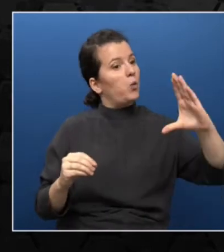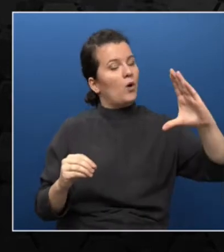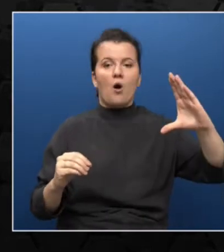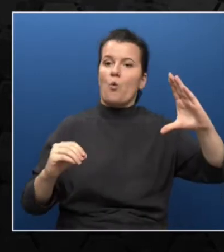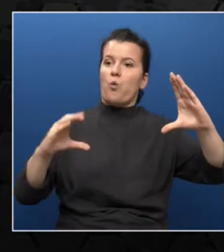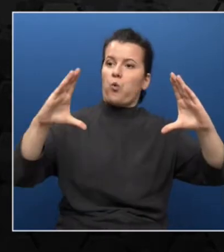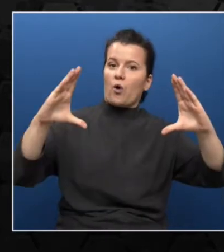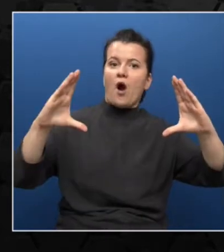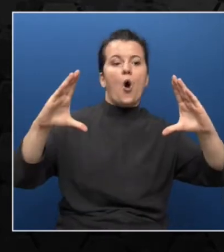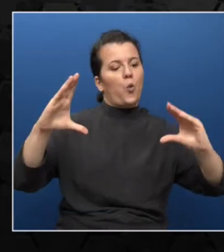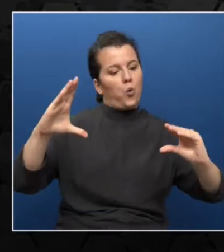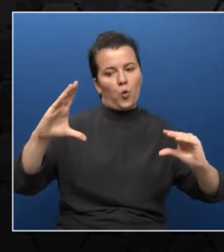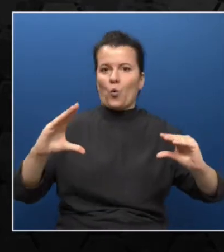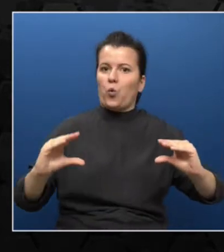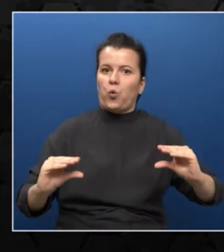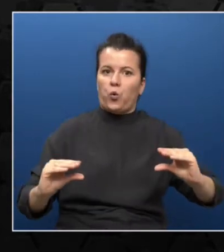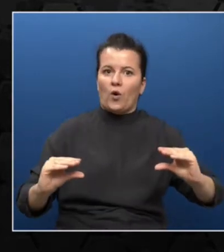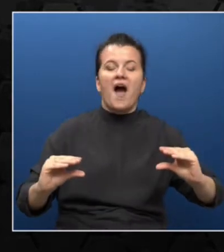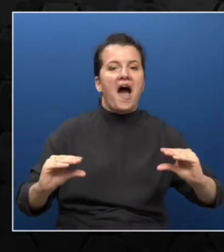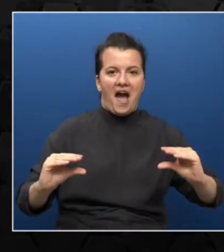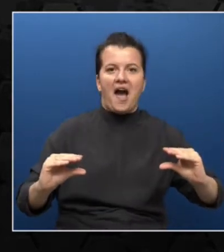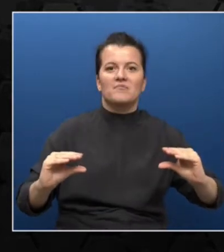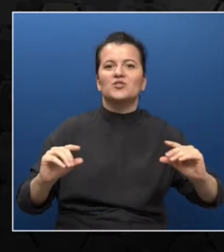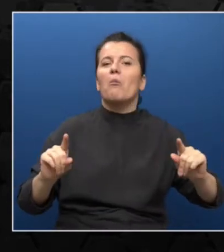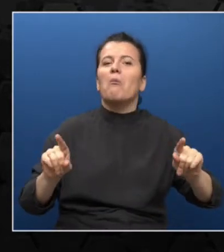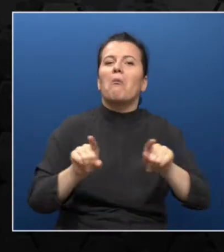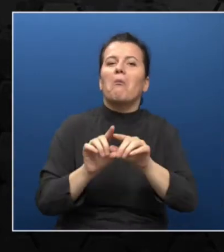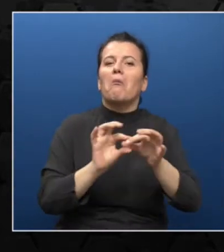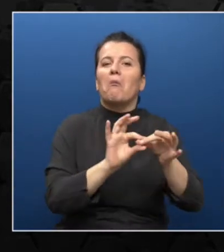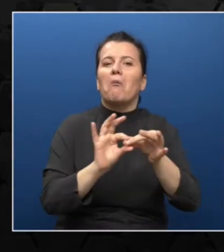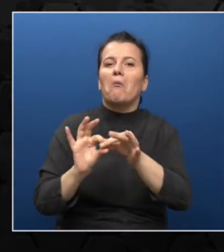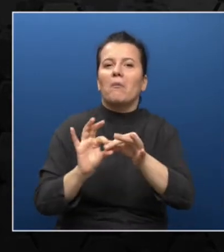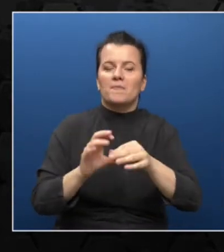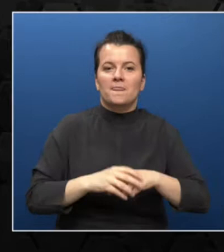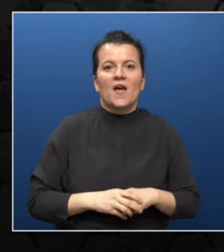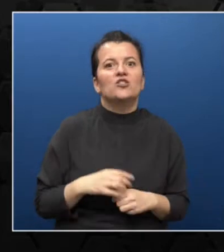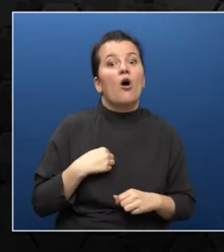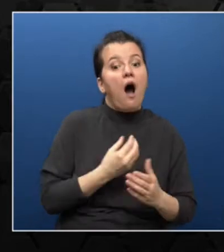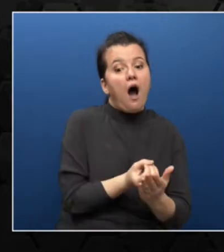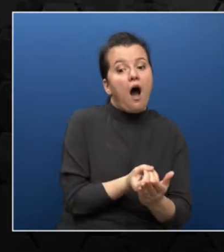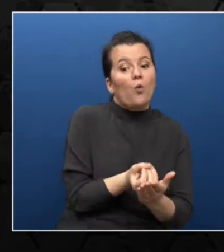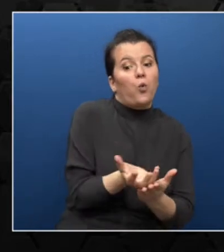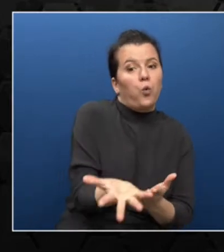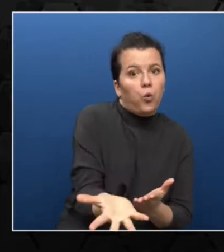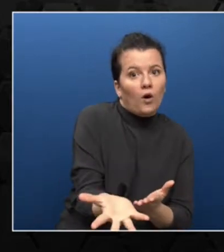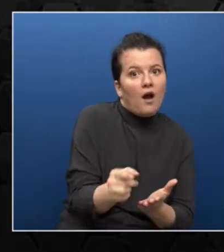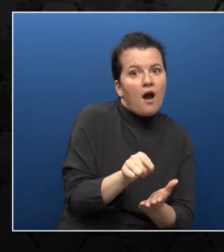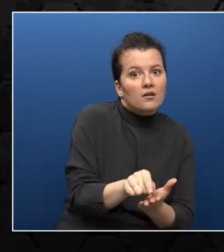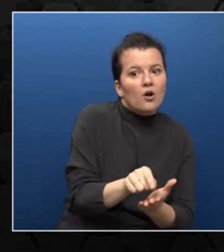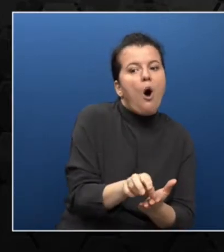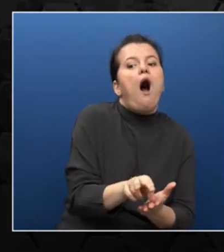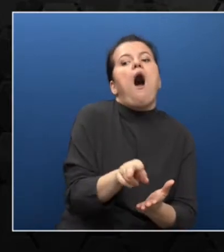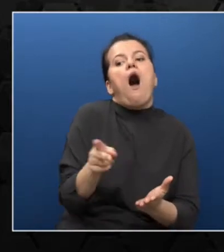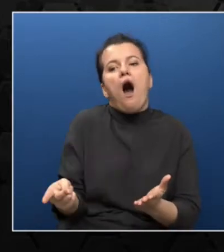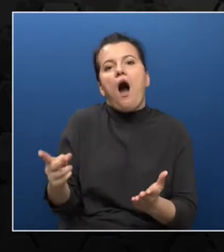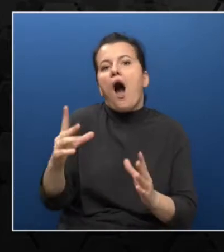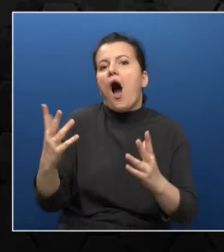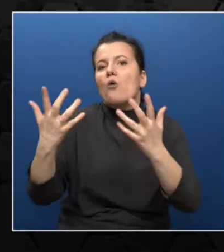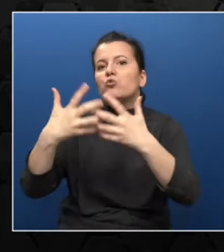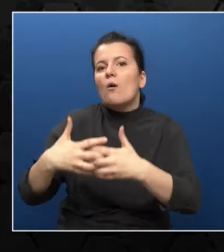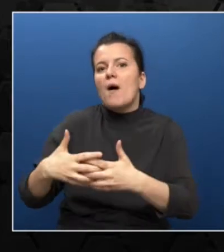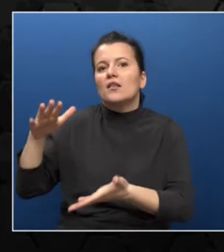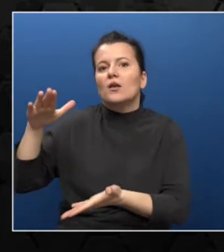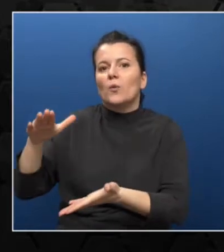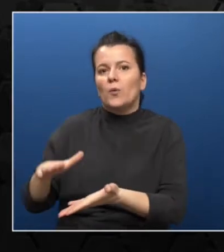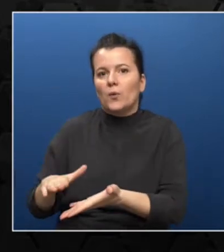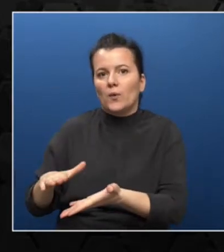increasing. So in order to understand, like if you're given like this sort of a data already to us, how can we create a generalized answer